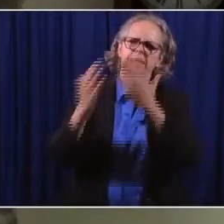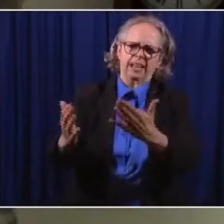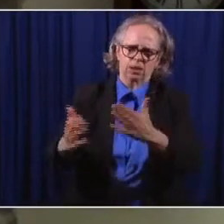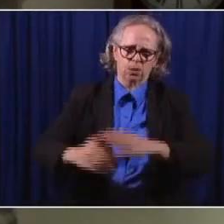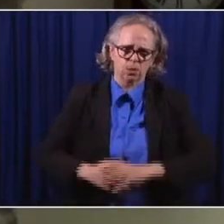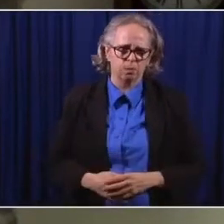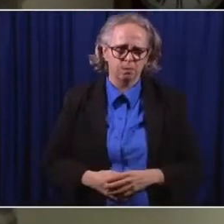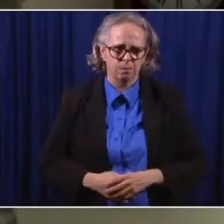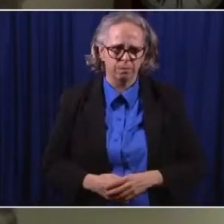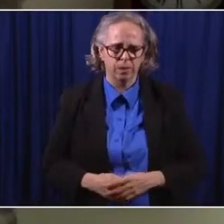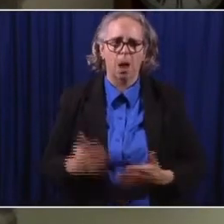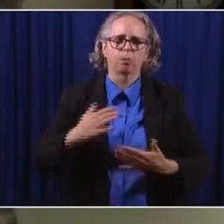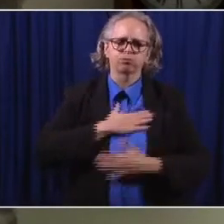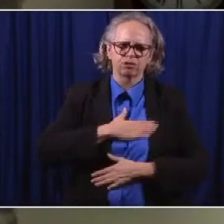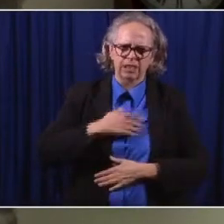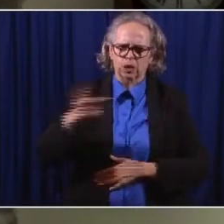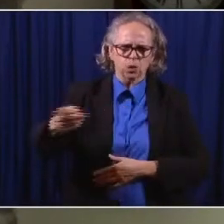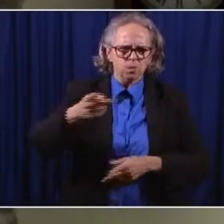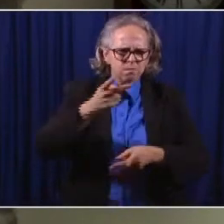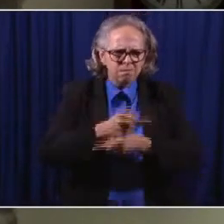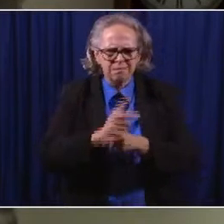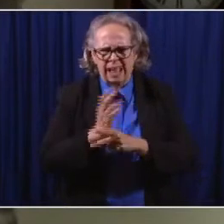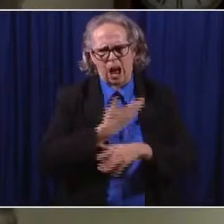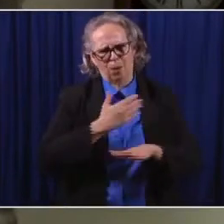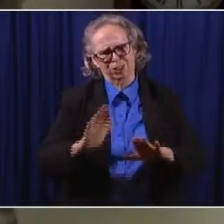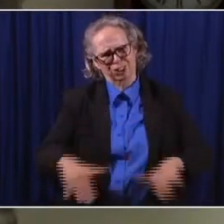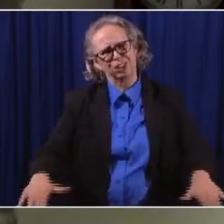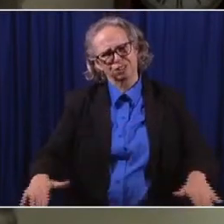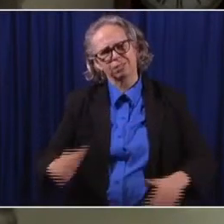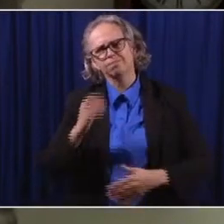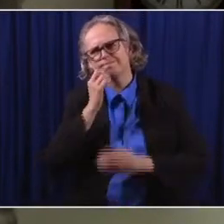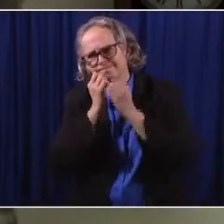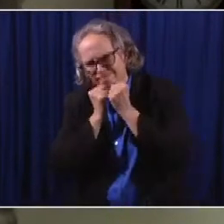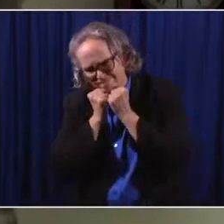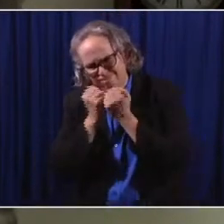of our children so very well every day.